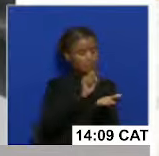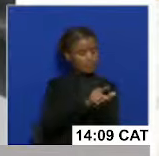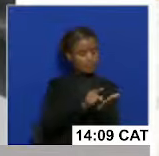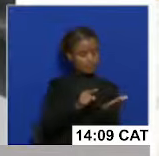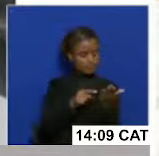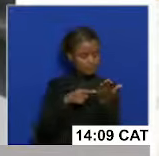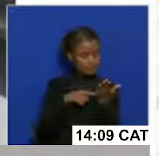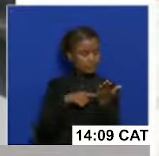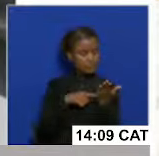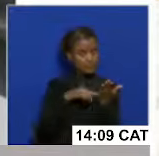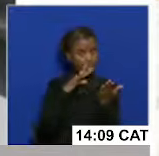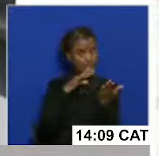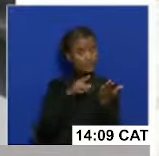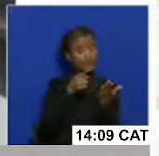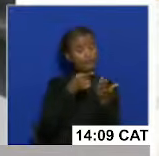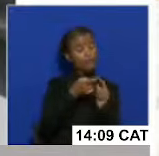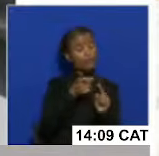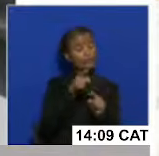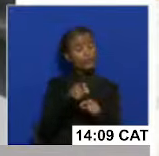Yeah,